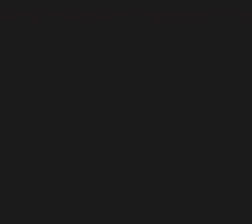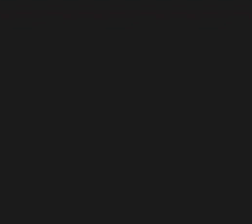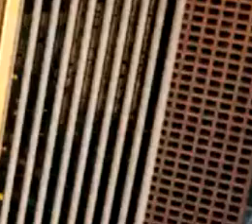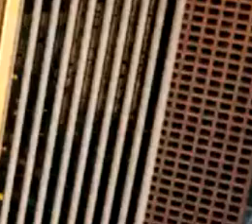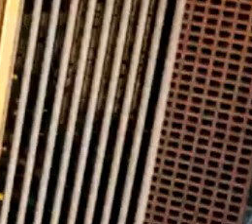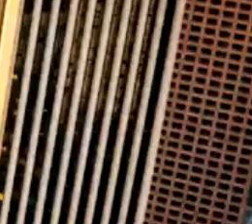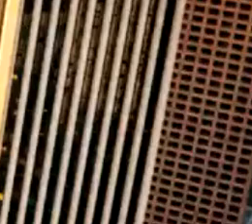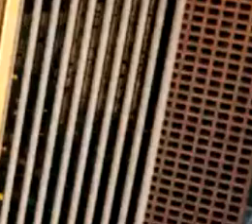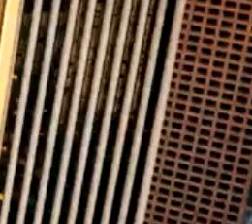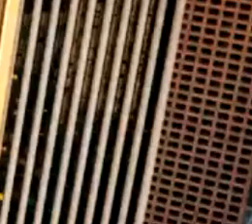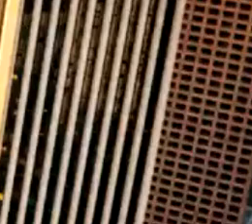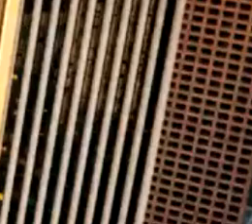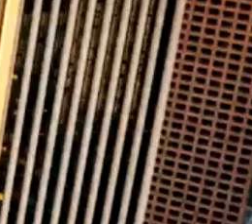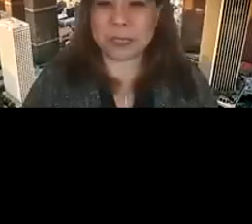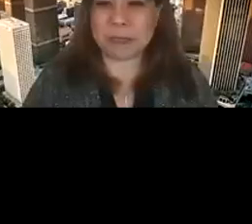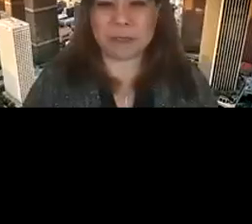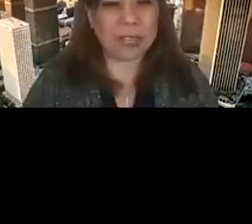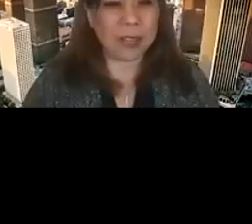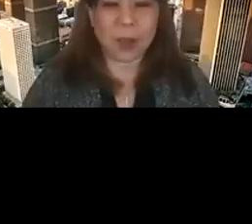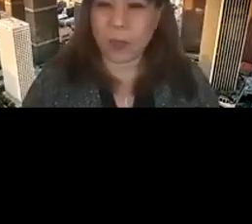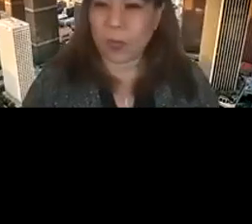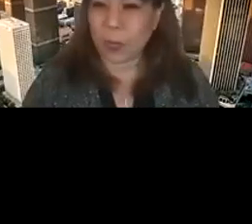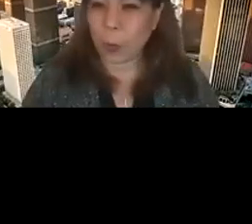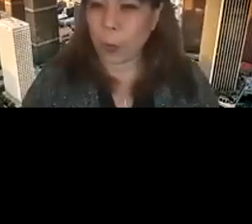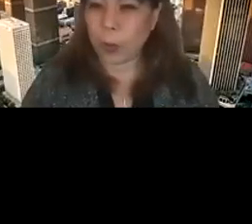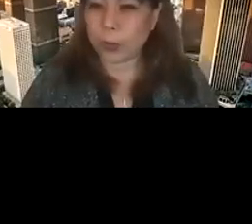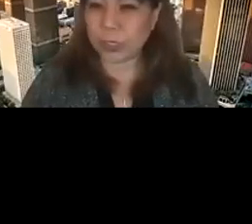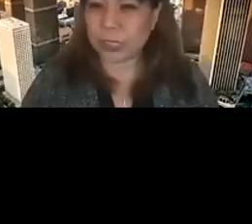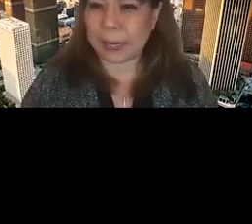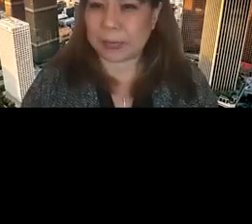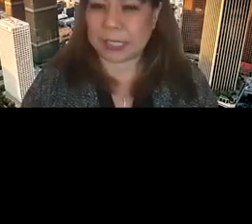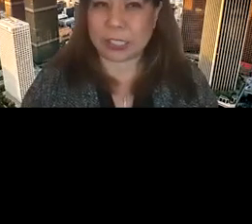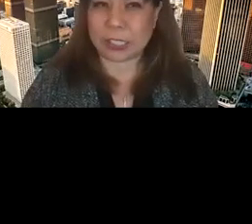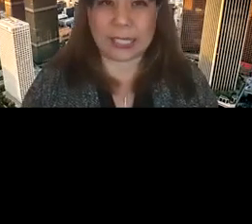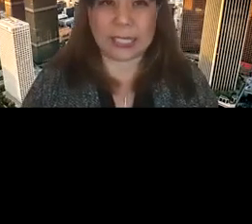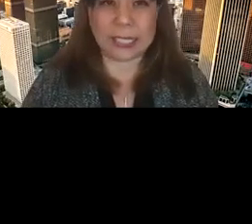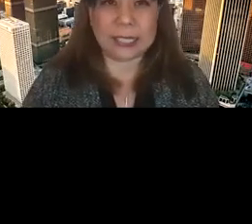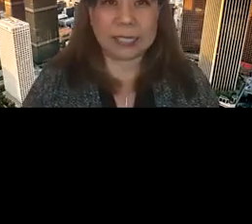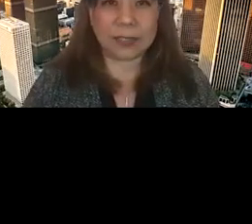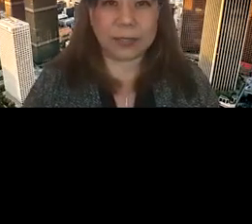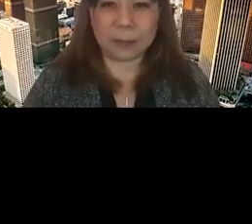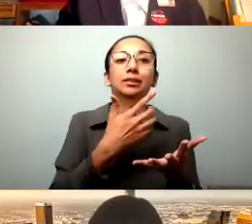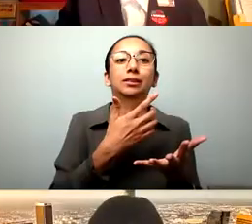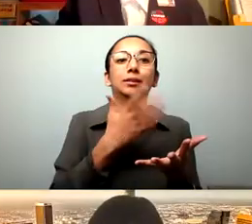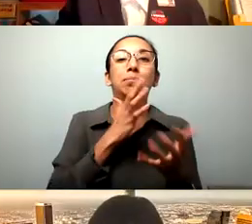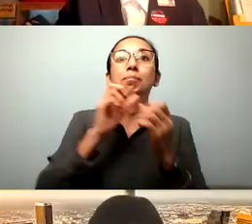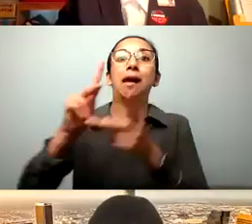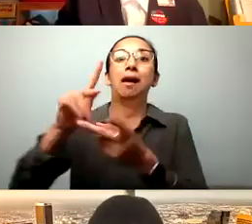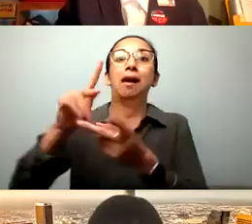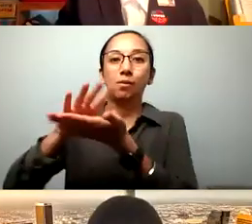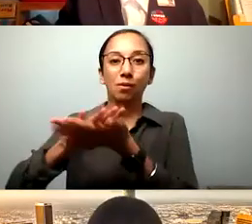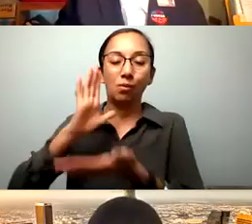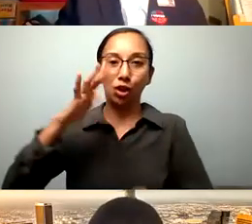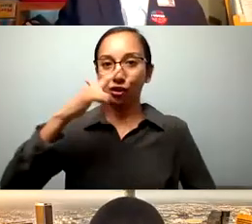like they've said, in terms of what return to campus looks like. So I'm going to share our screen